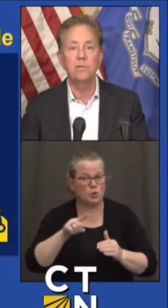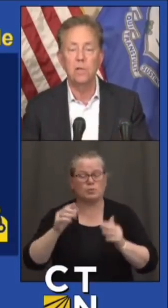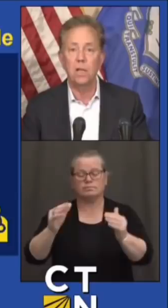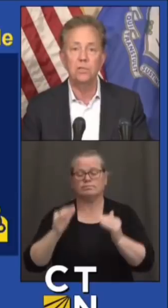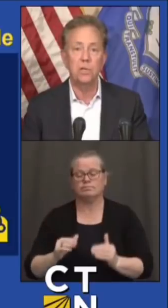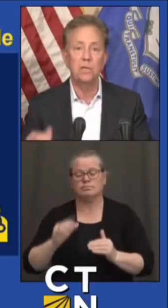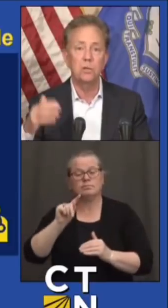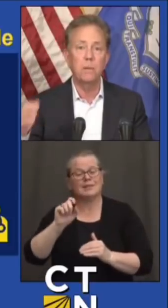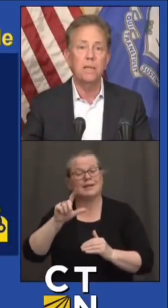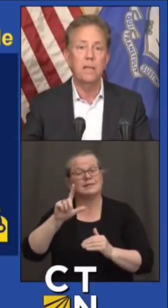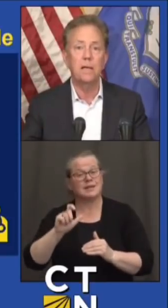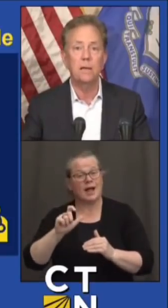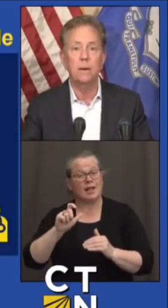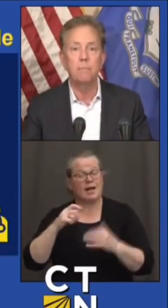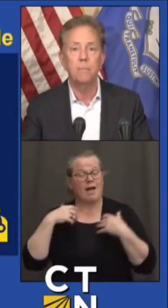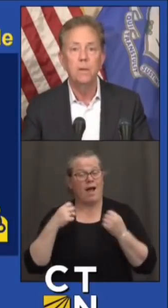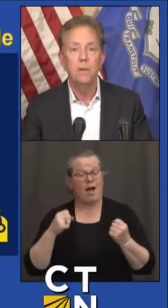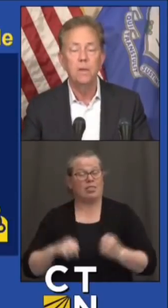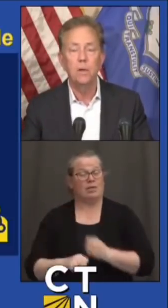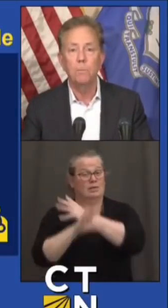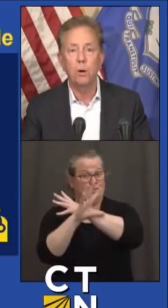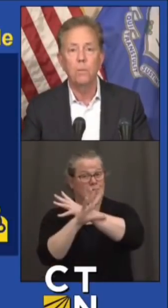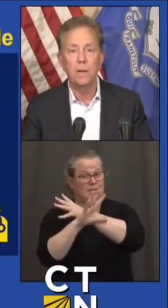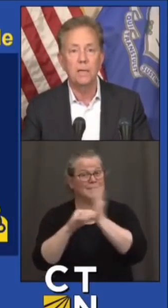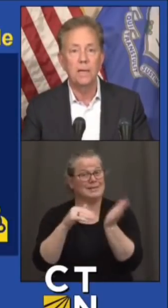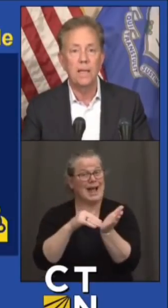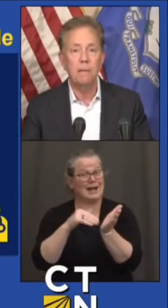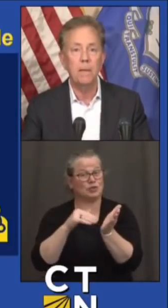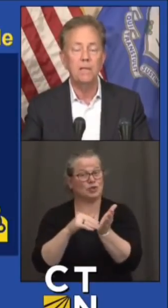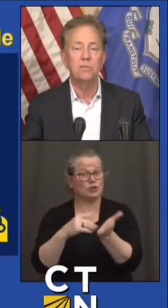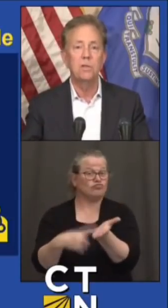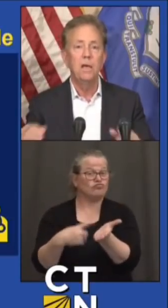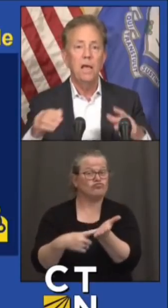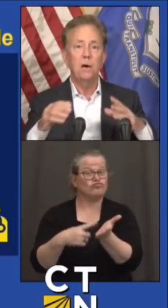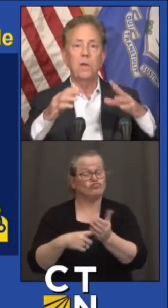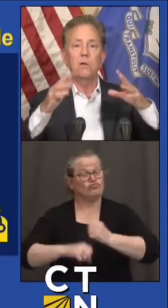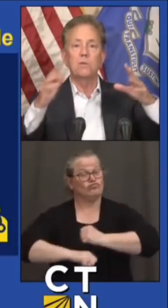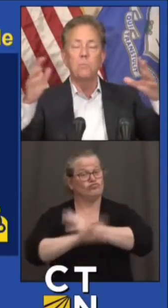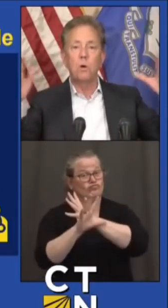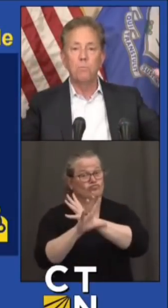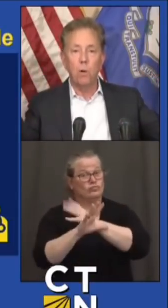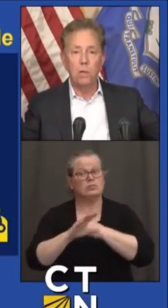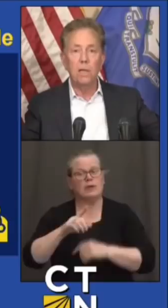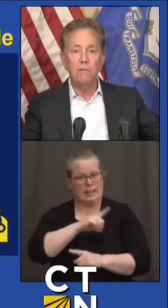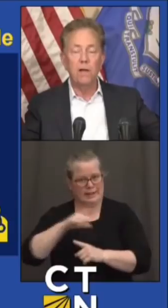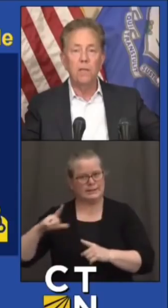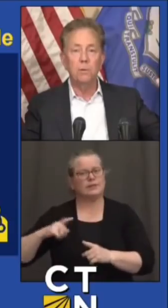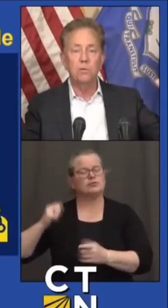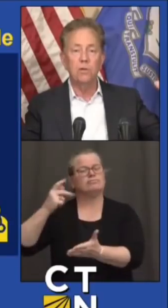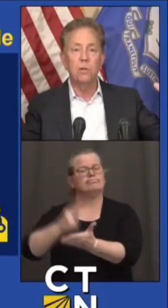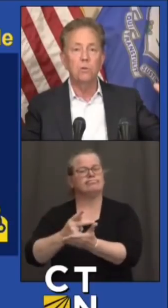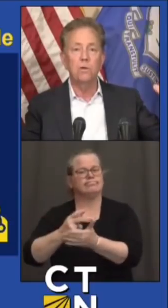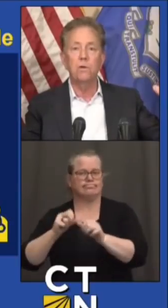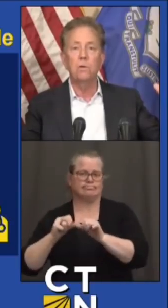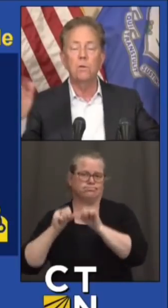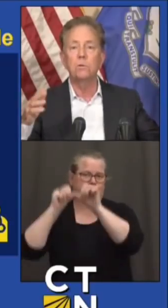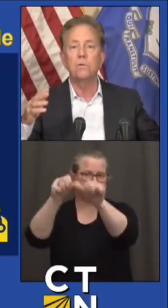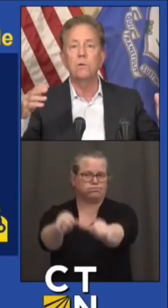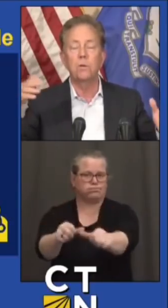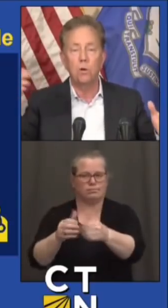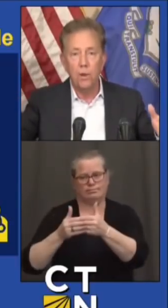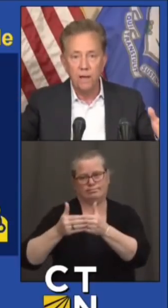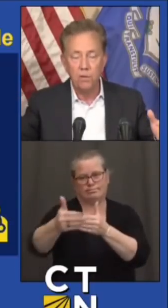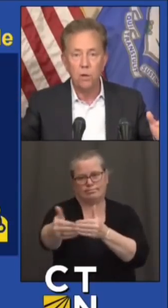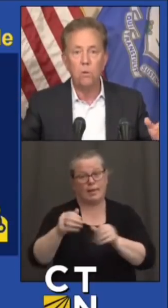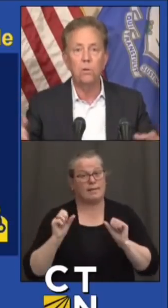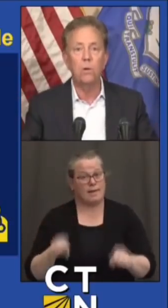our friends in the legislature made that permanent. And that means healthcare is more broadly available to those of you